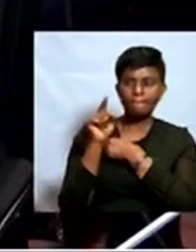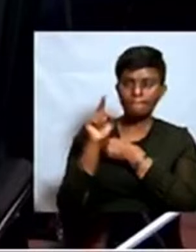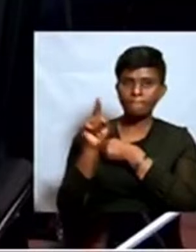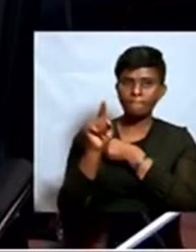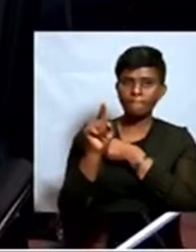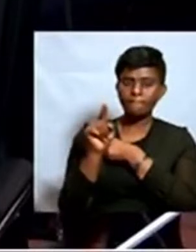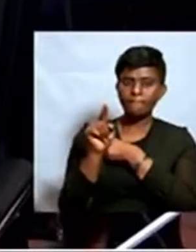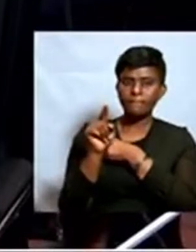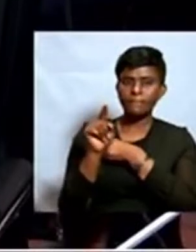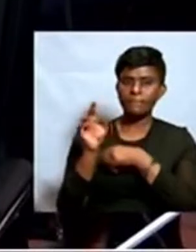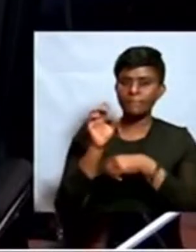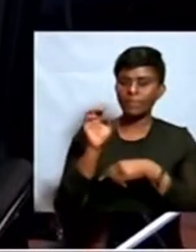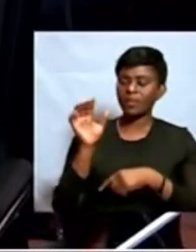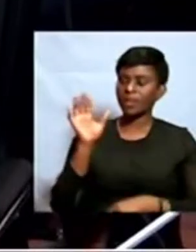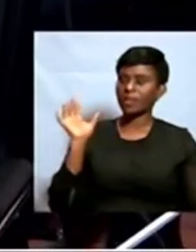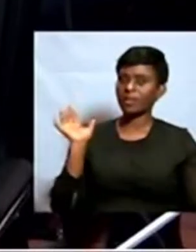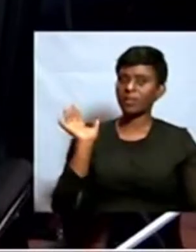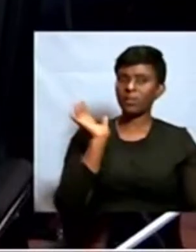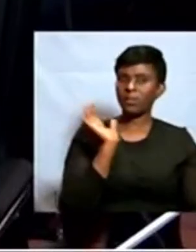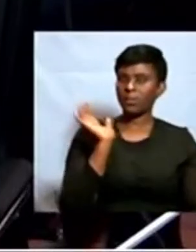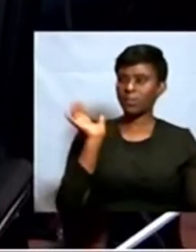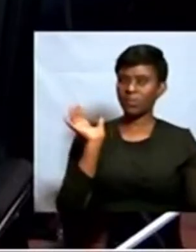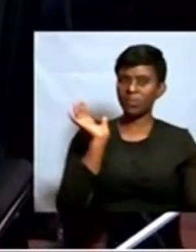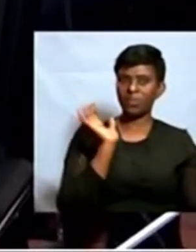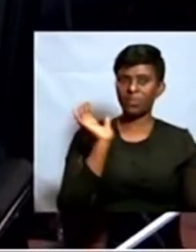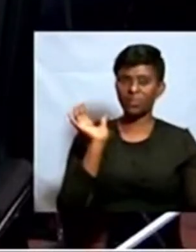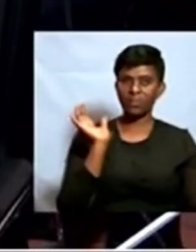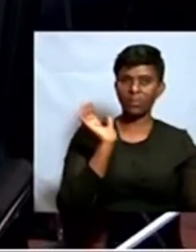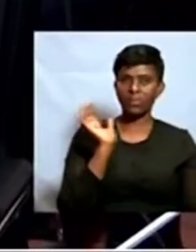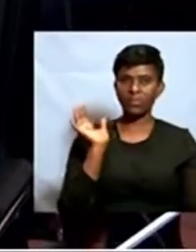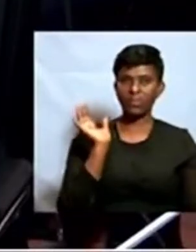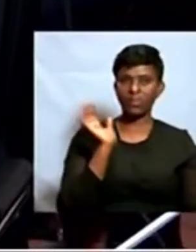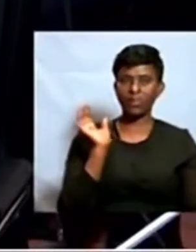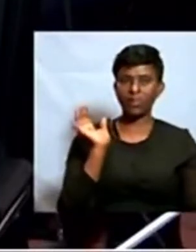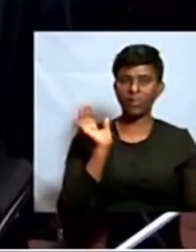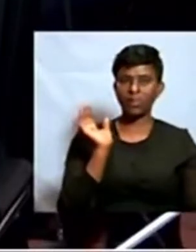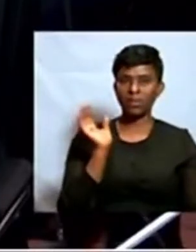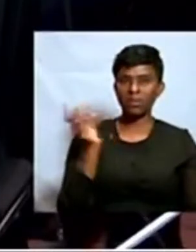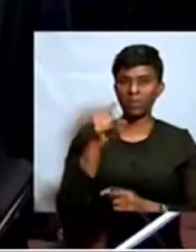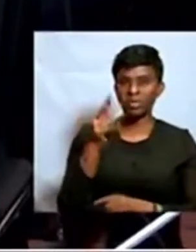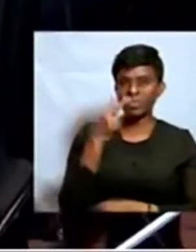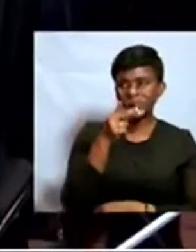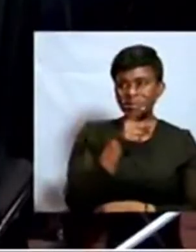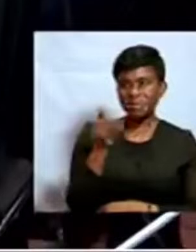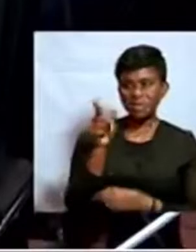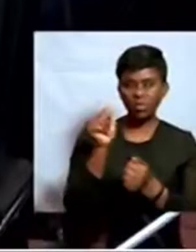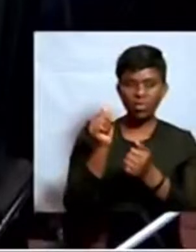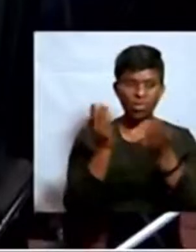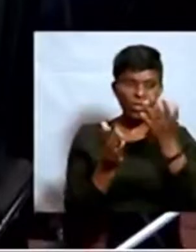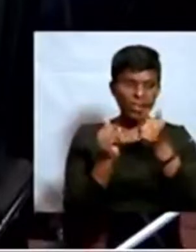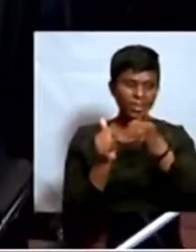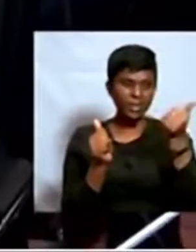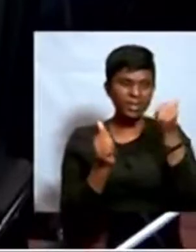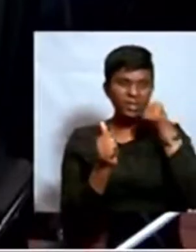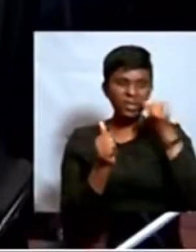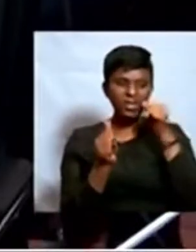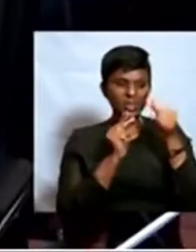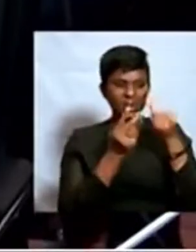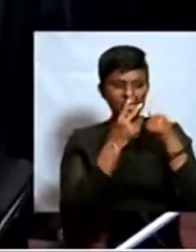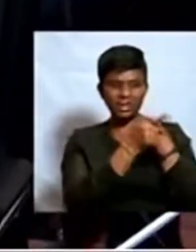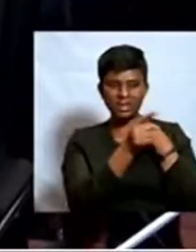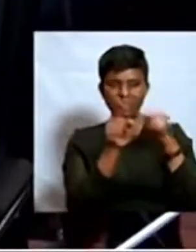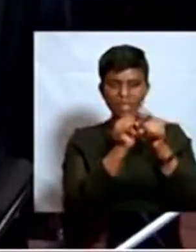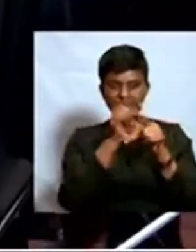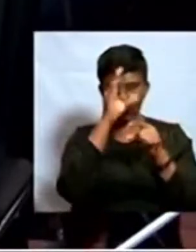presentation of our air hostesses. I don't think they need to be, I mean, when you look at them and you compare with the other girls we see,